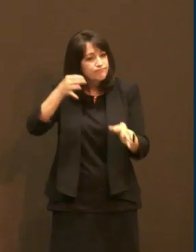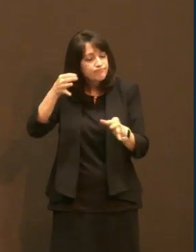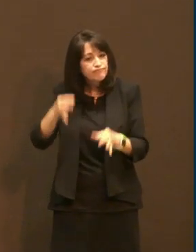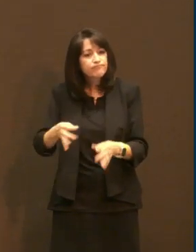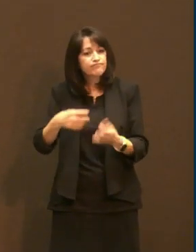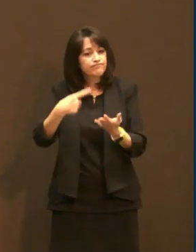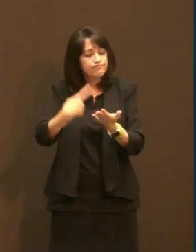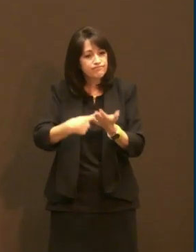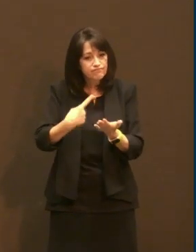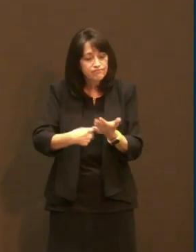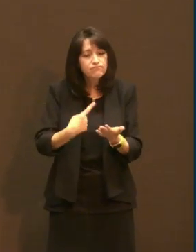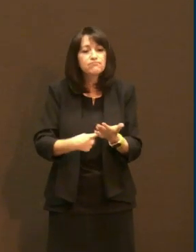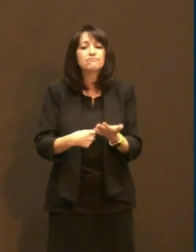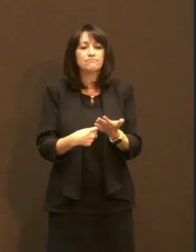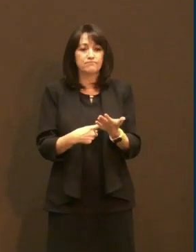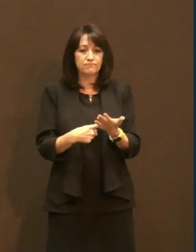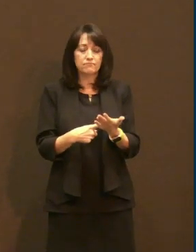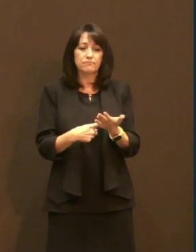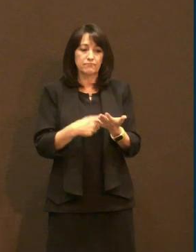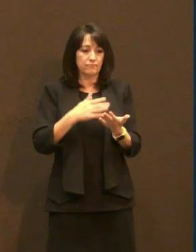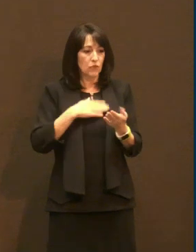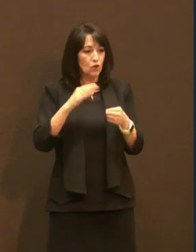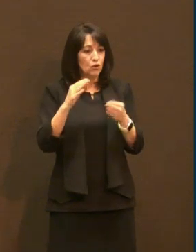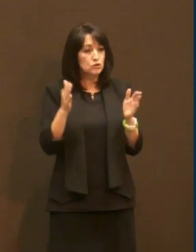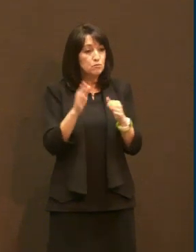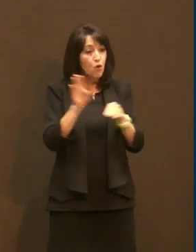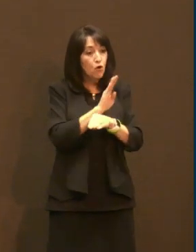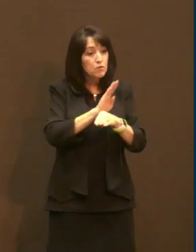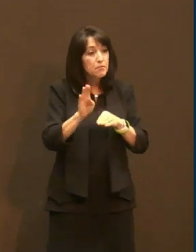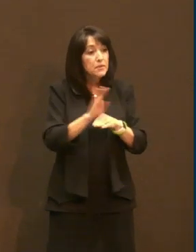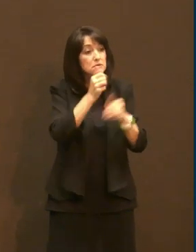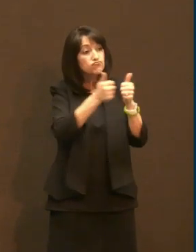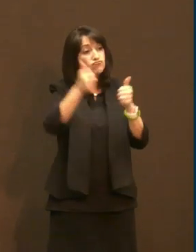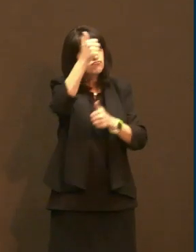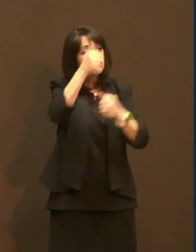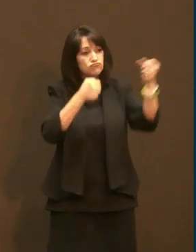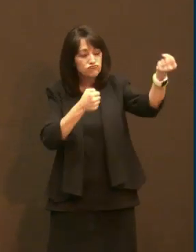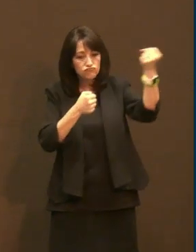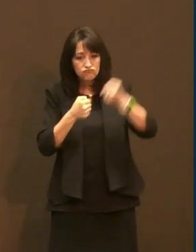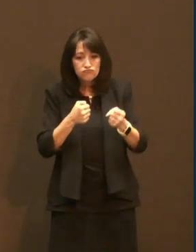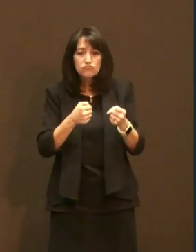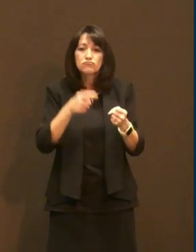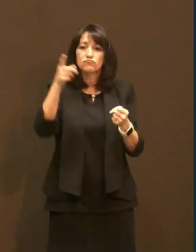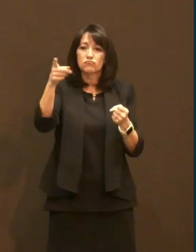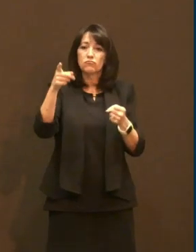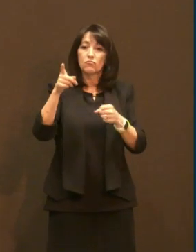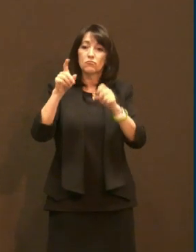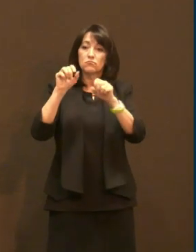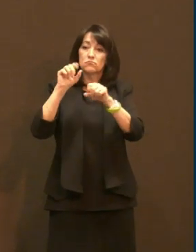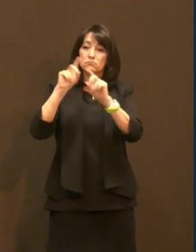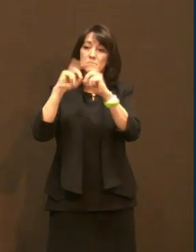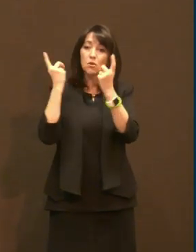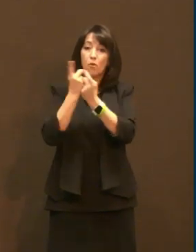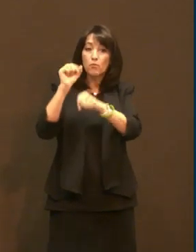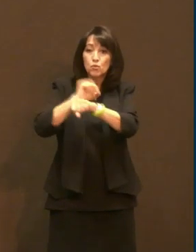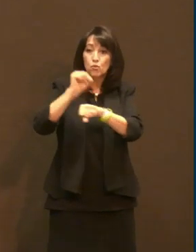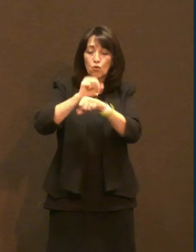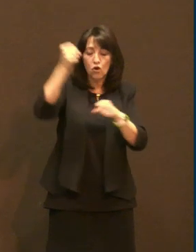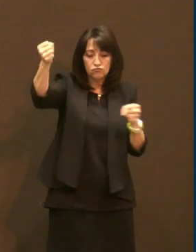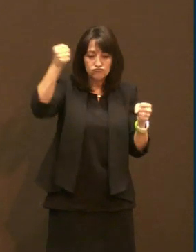small businesses regionally. Our elected state representatives have been part of those Zoom calls. And so we've